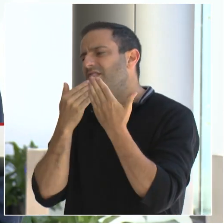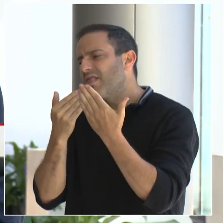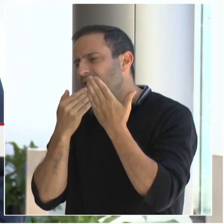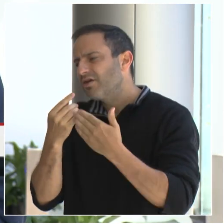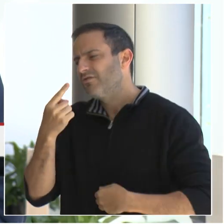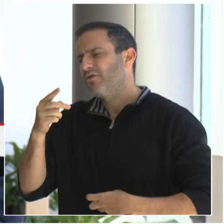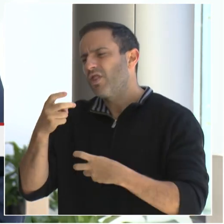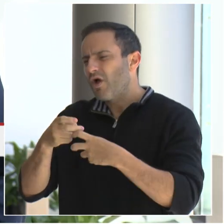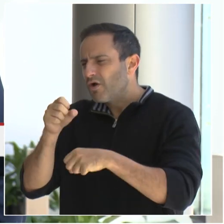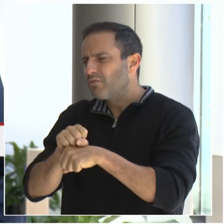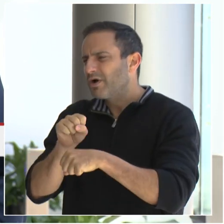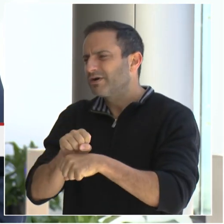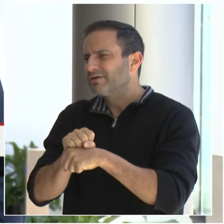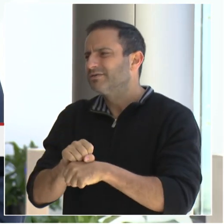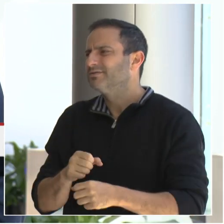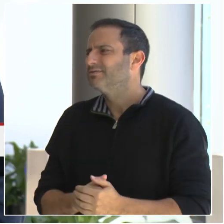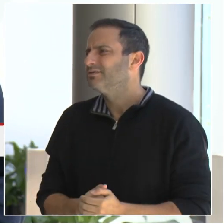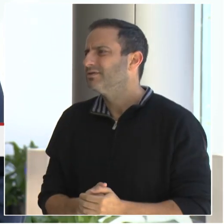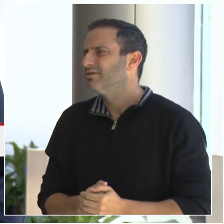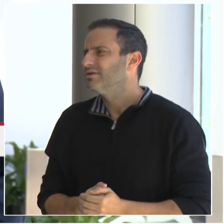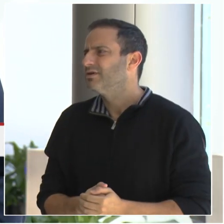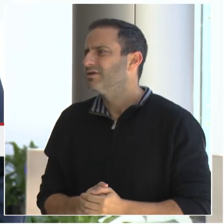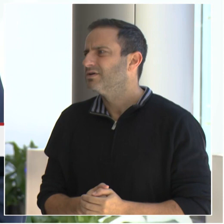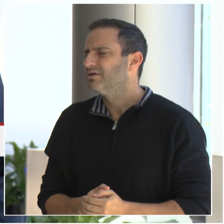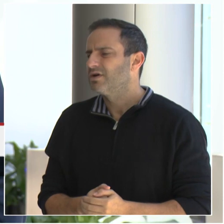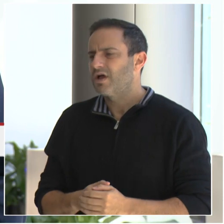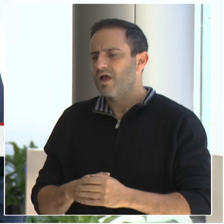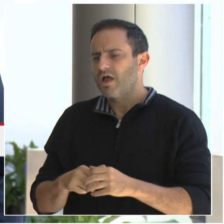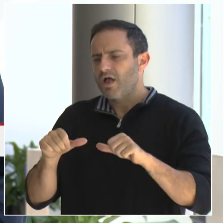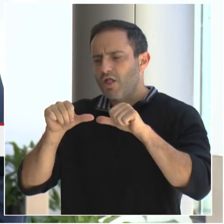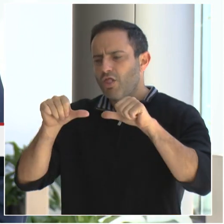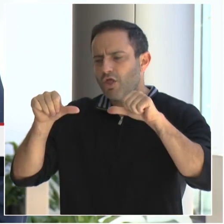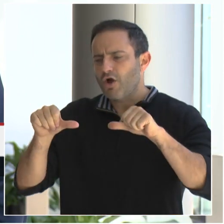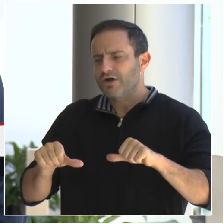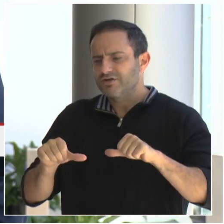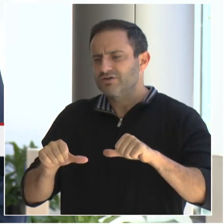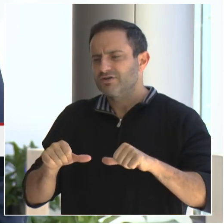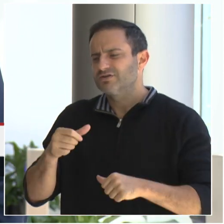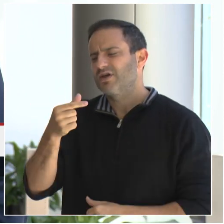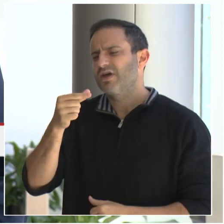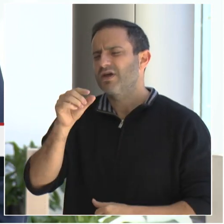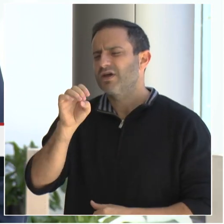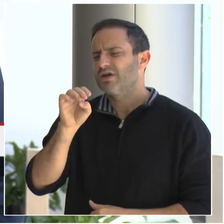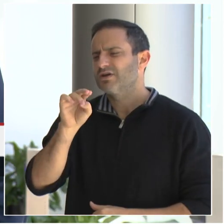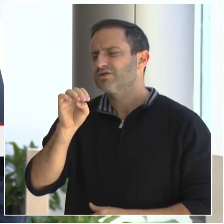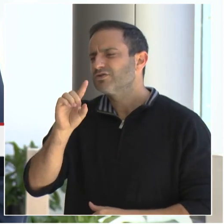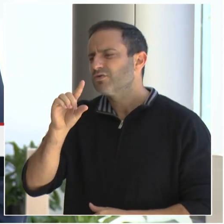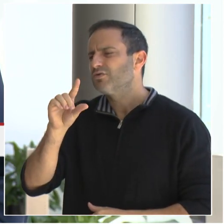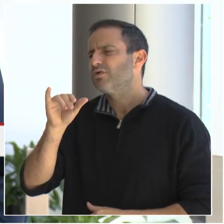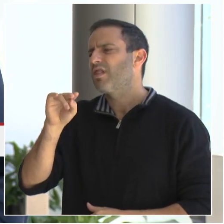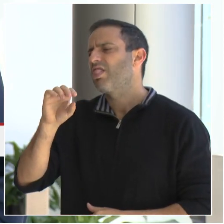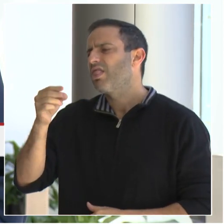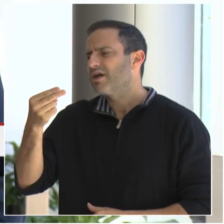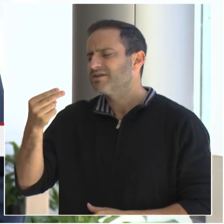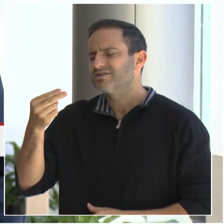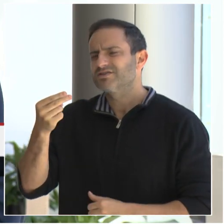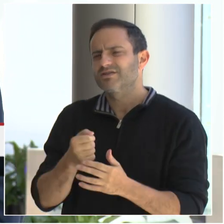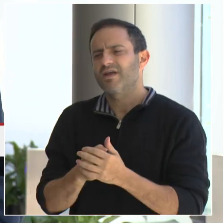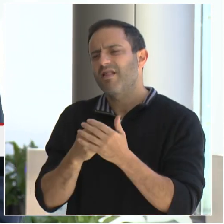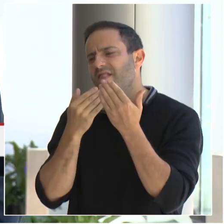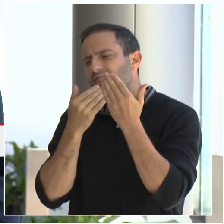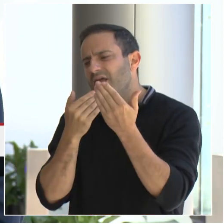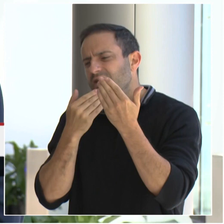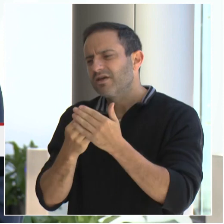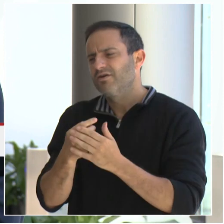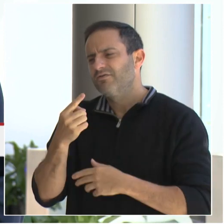you've done. Gilbane Studios Architecture, Jared Lynch, Real Estate Partners, Jacobs, and The Clearing. Thank you for